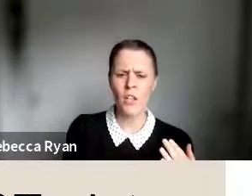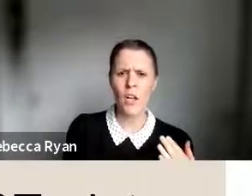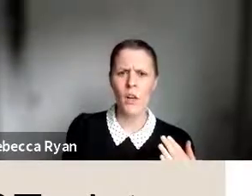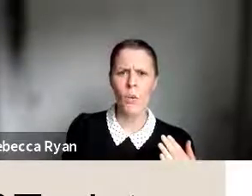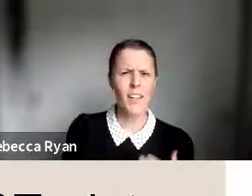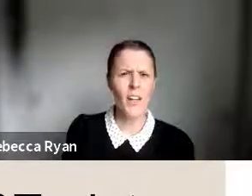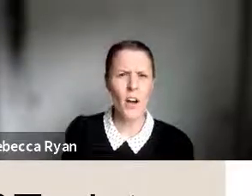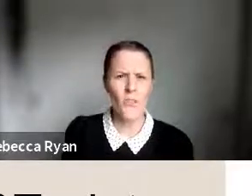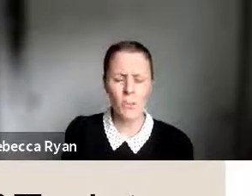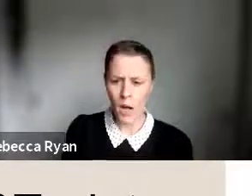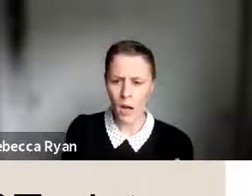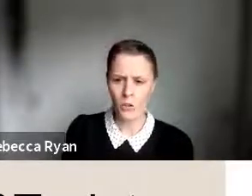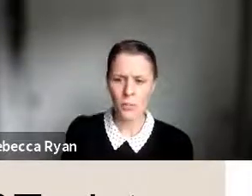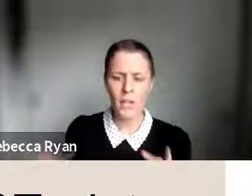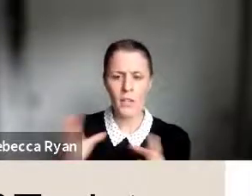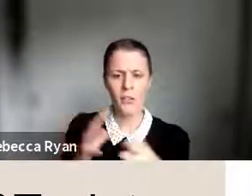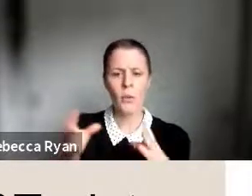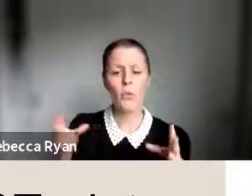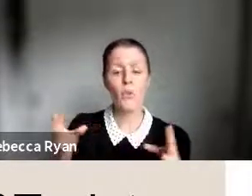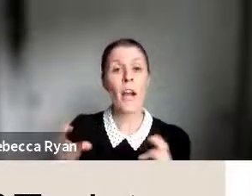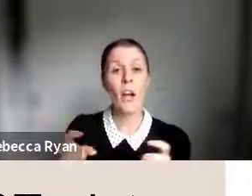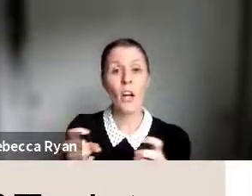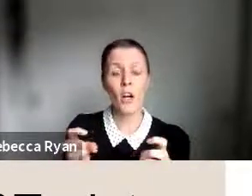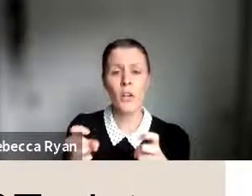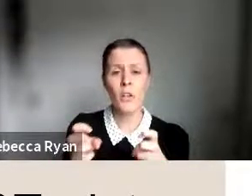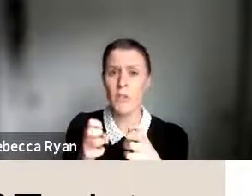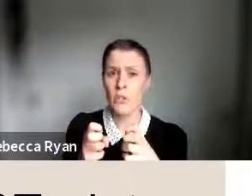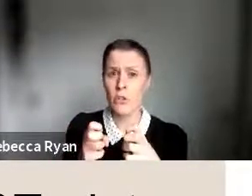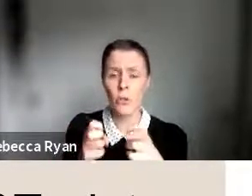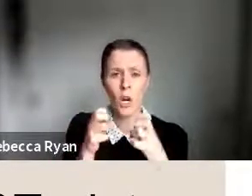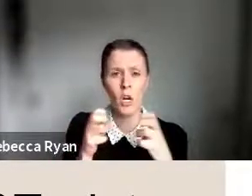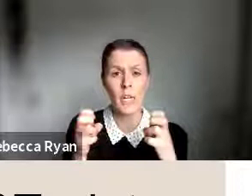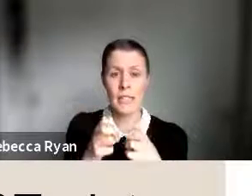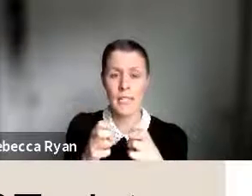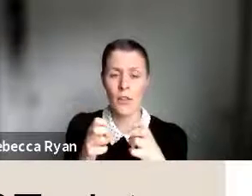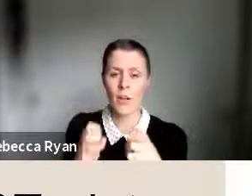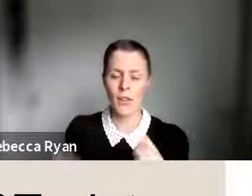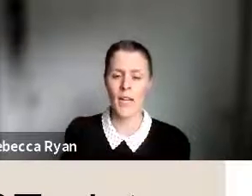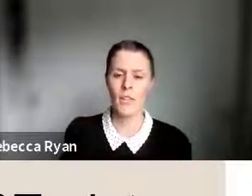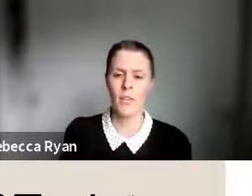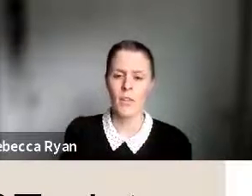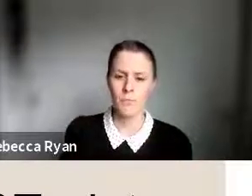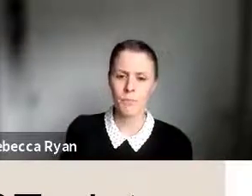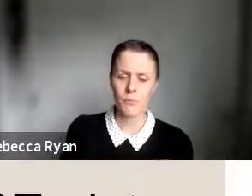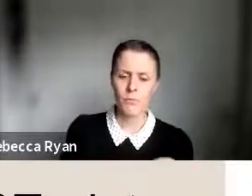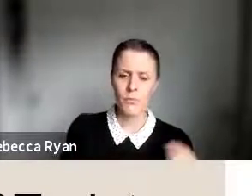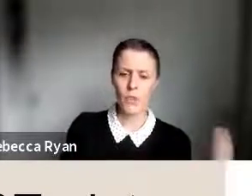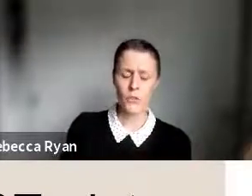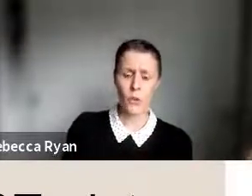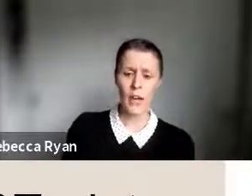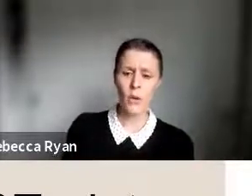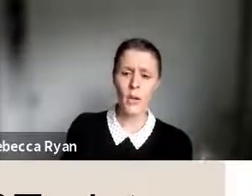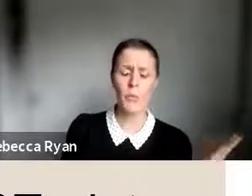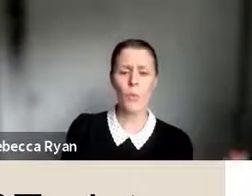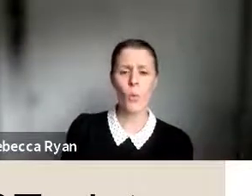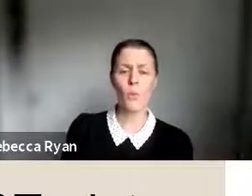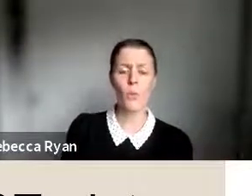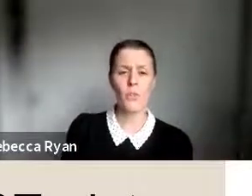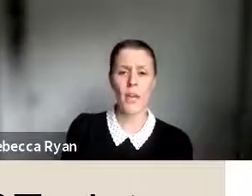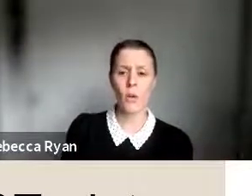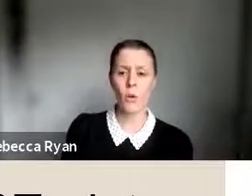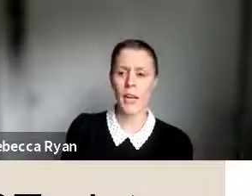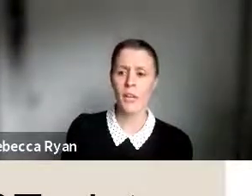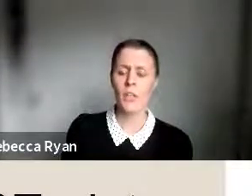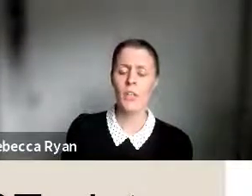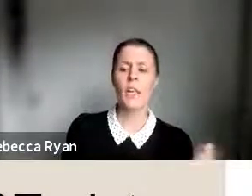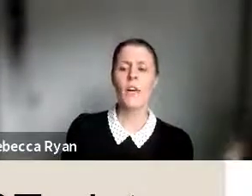cause a pause? Because it was a rare occurrence of these two occurring together collectively. So the outcome is 1 was